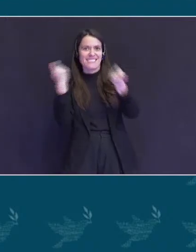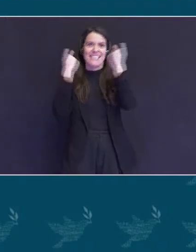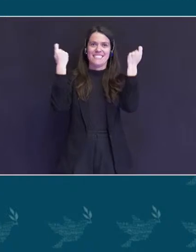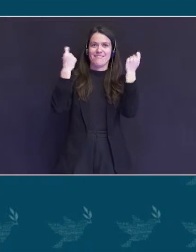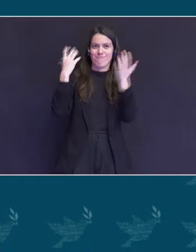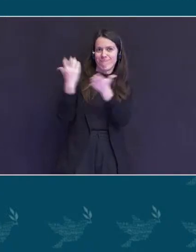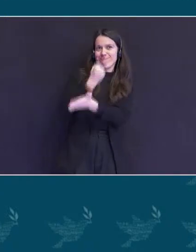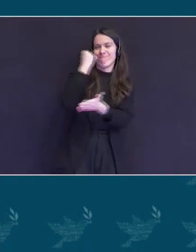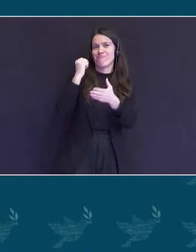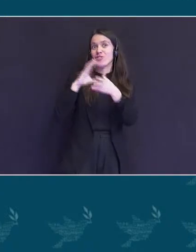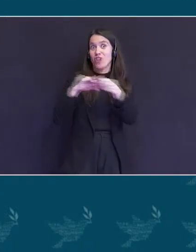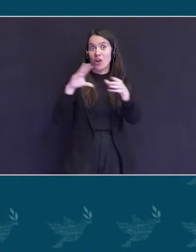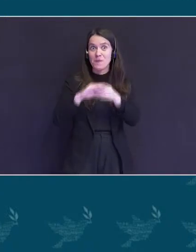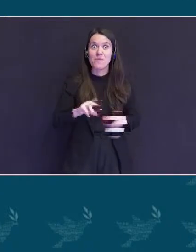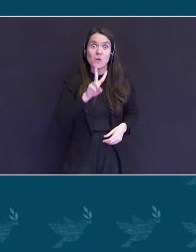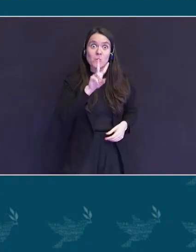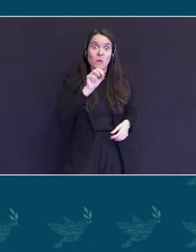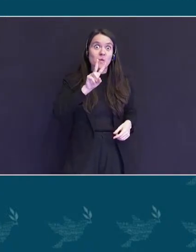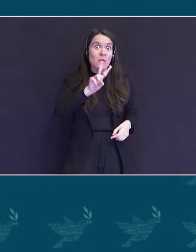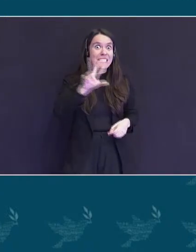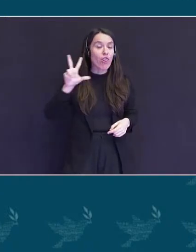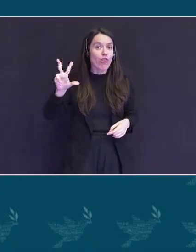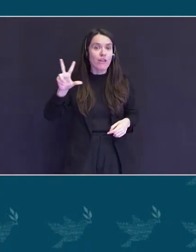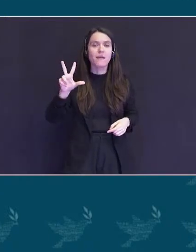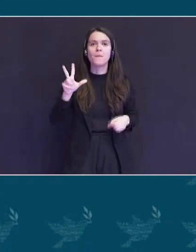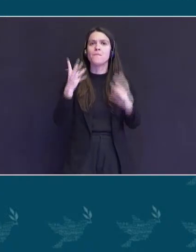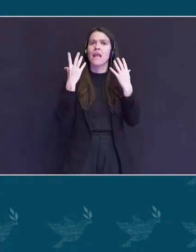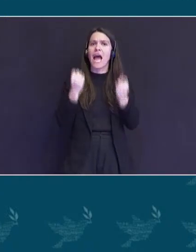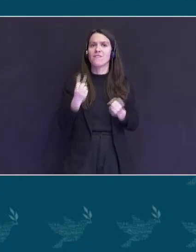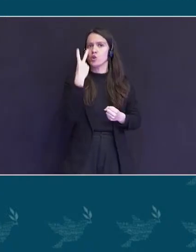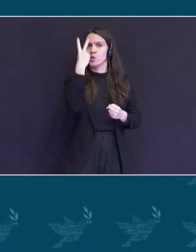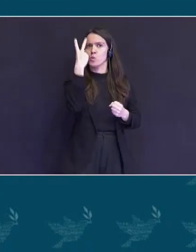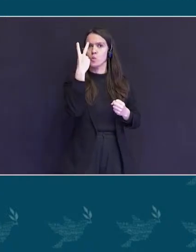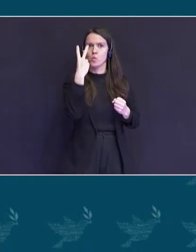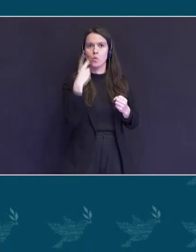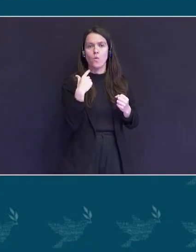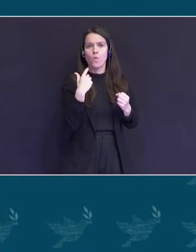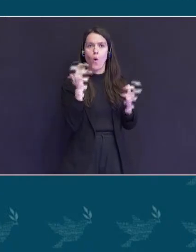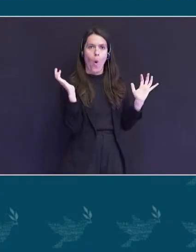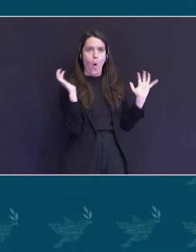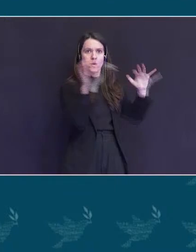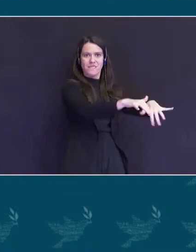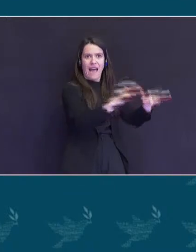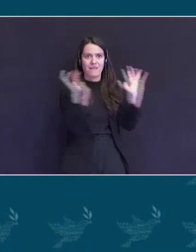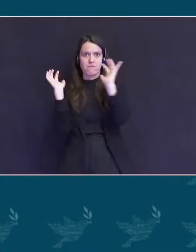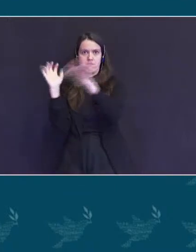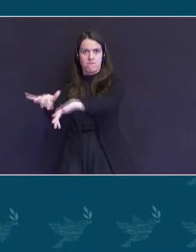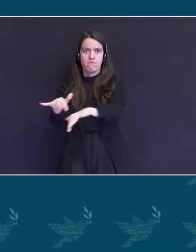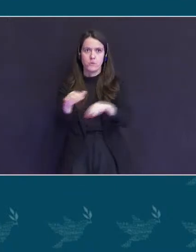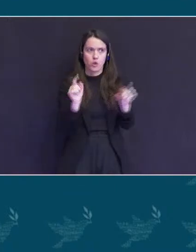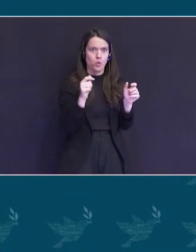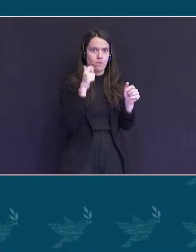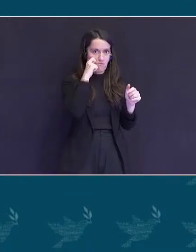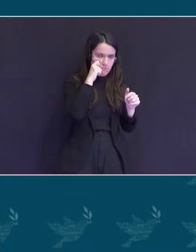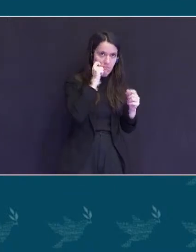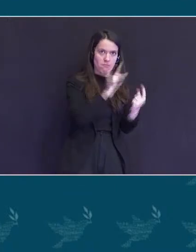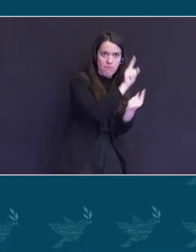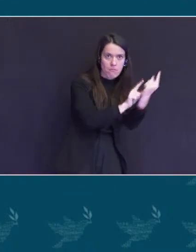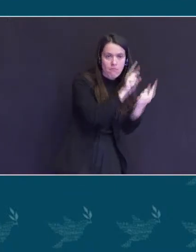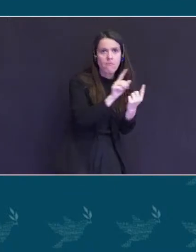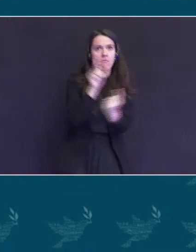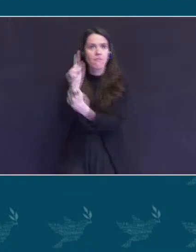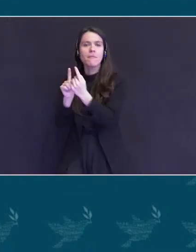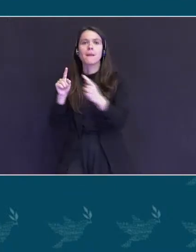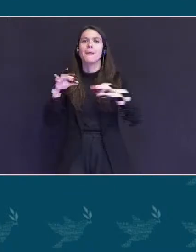in 2023, we had 2 on-site campaigns organized by the Ministry of Education